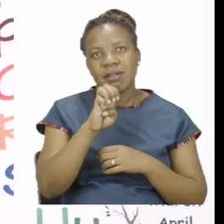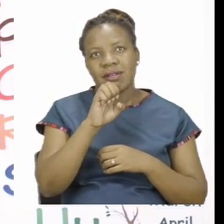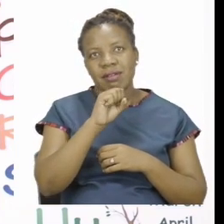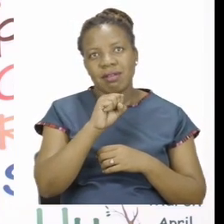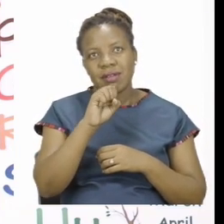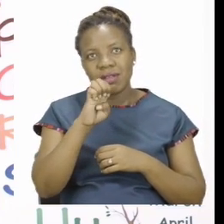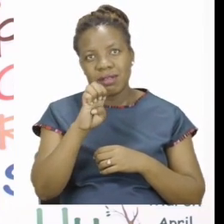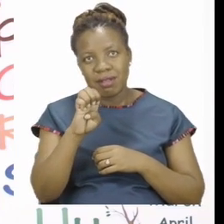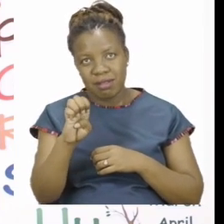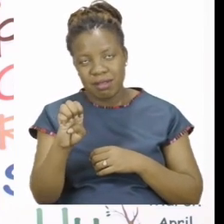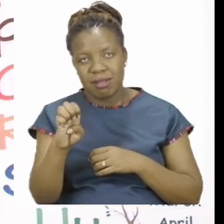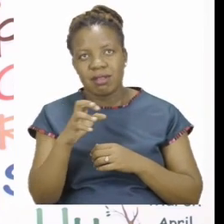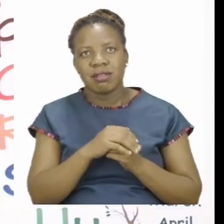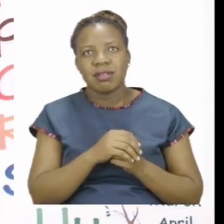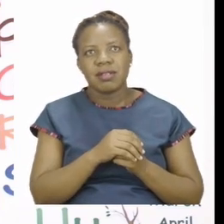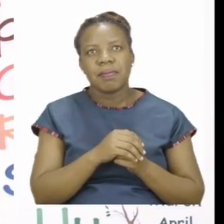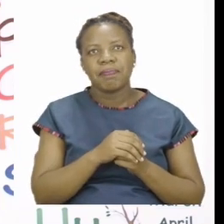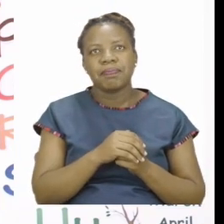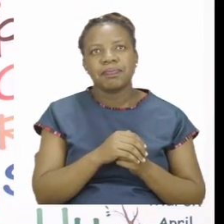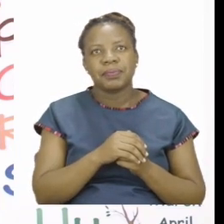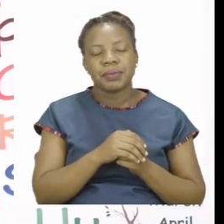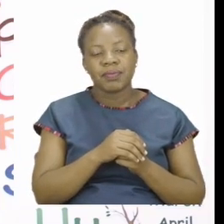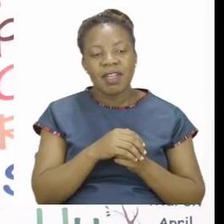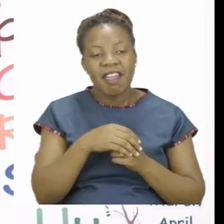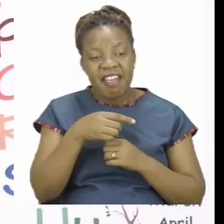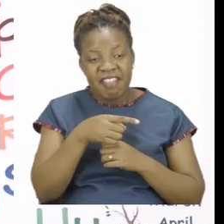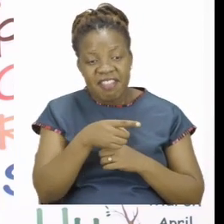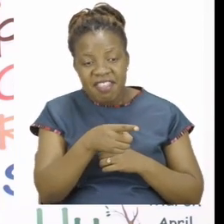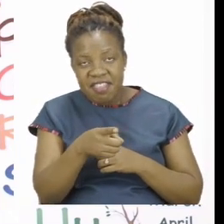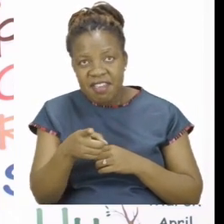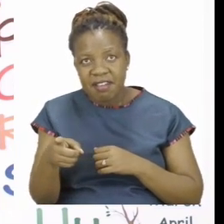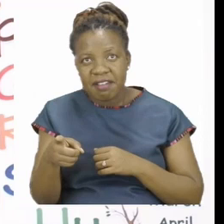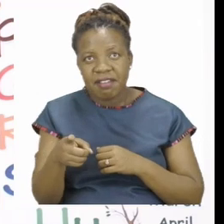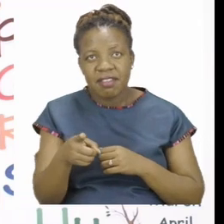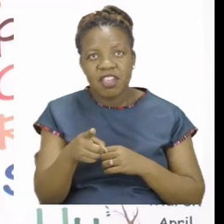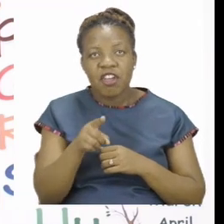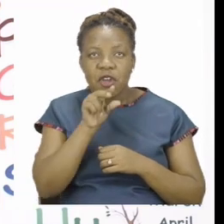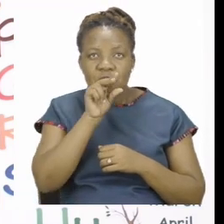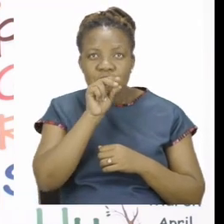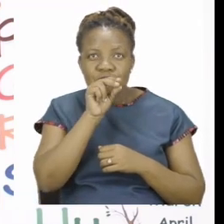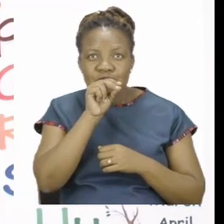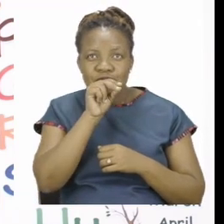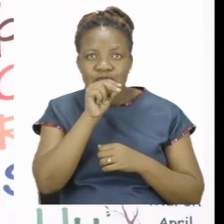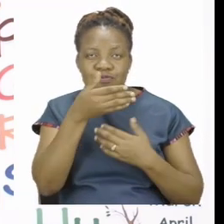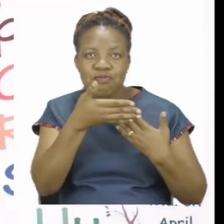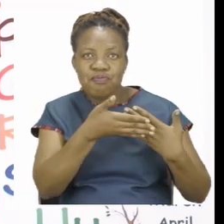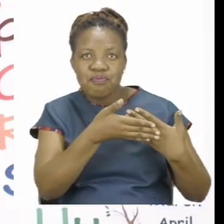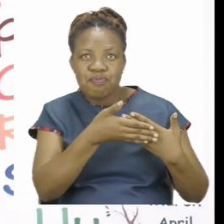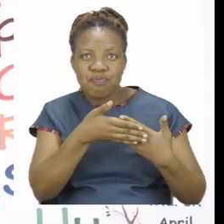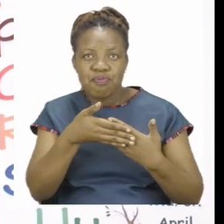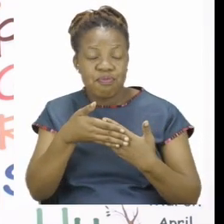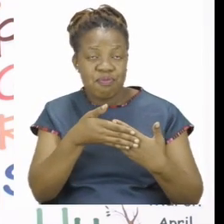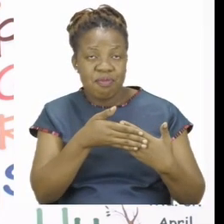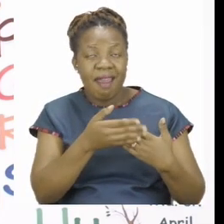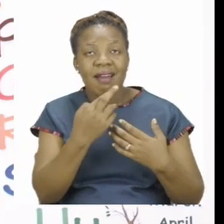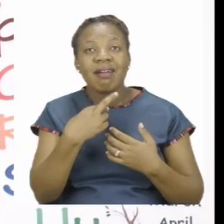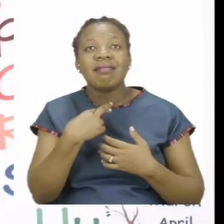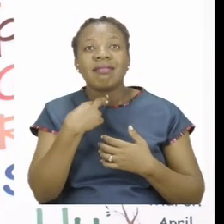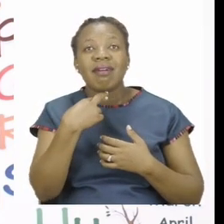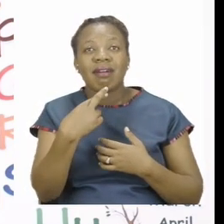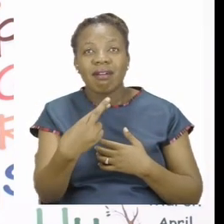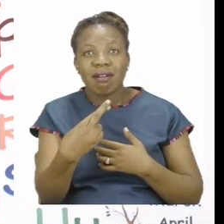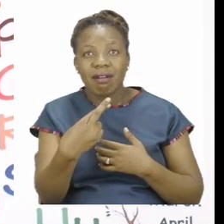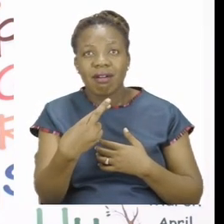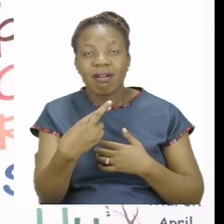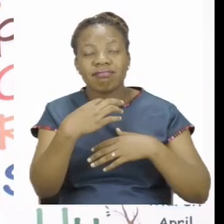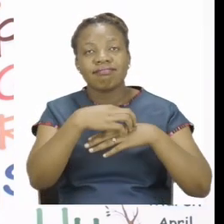to put them in sentences. These ducklings are lost. Remember the song that we sang a long